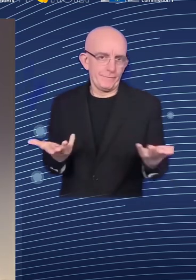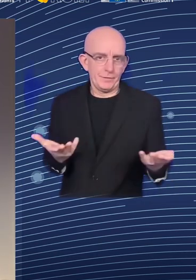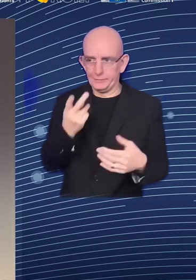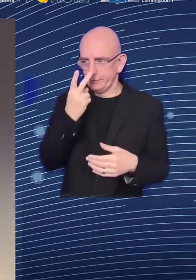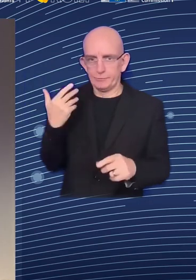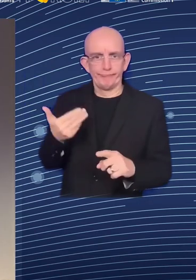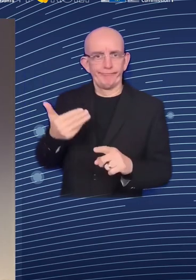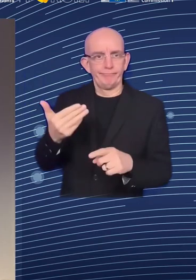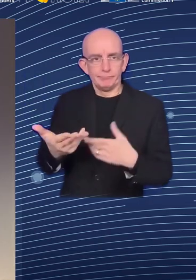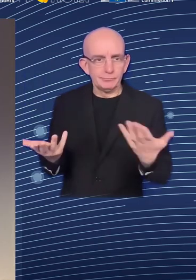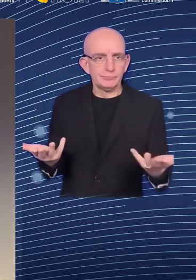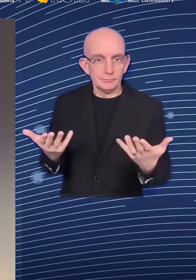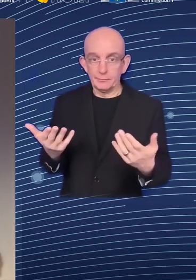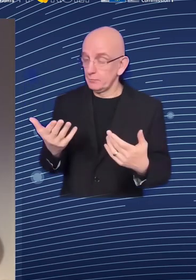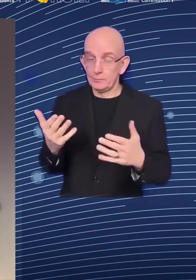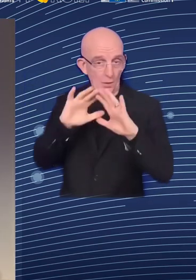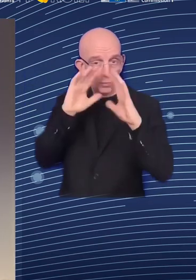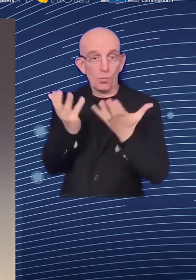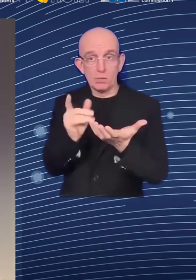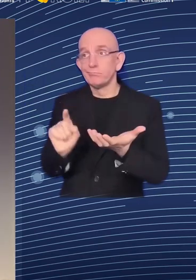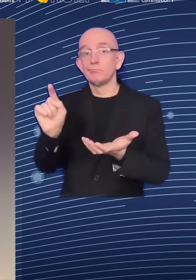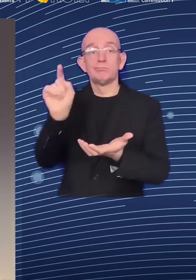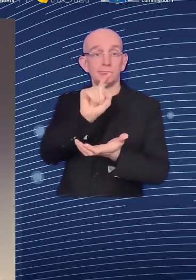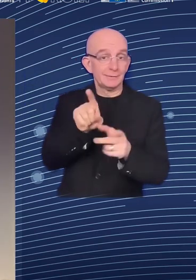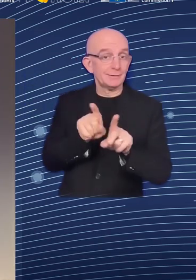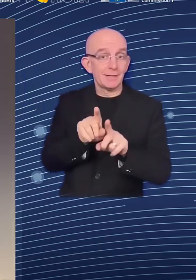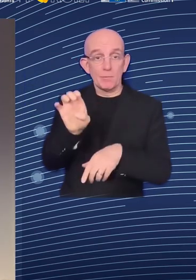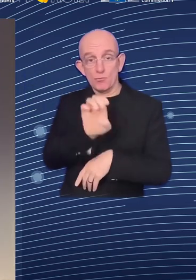a solution for that. We've tried many different things, but...